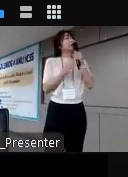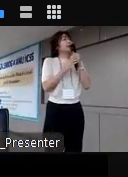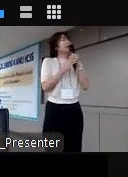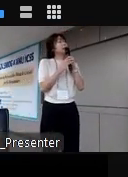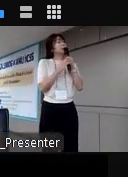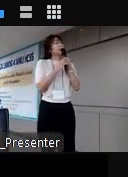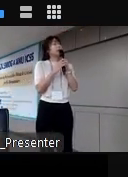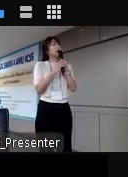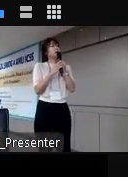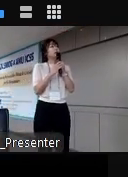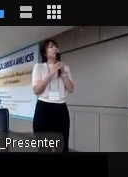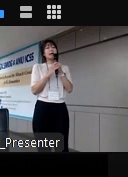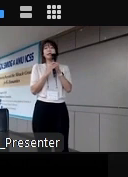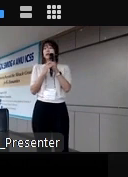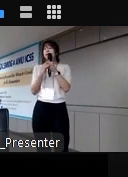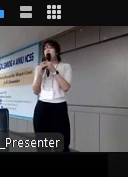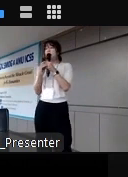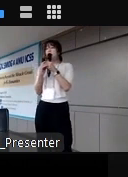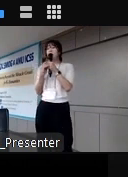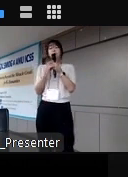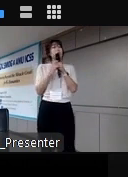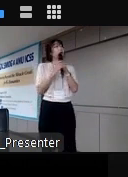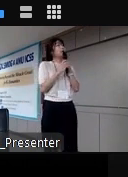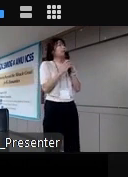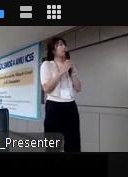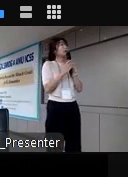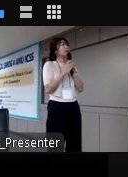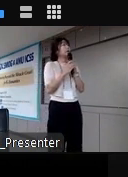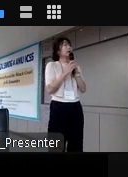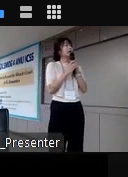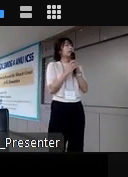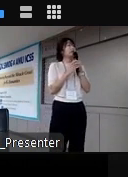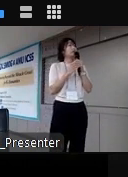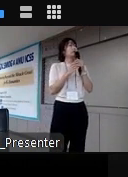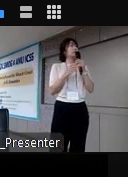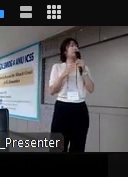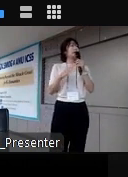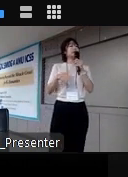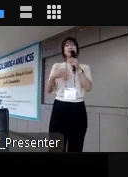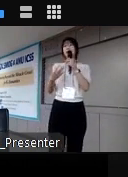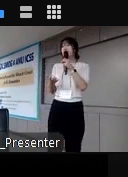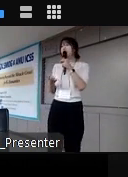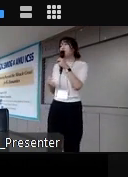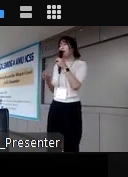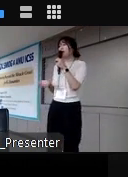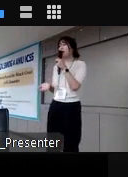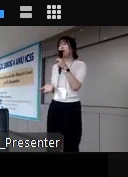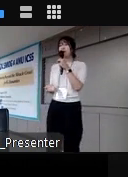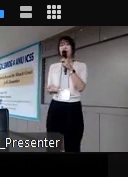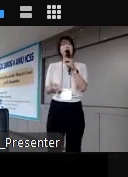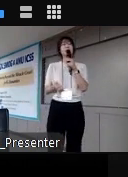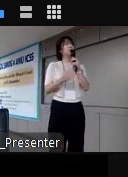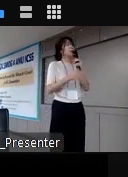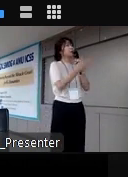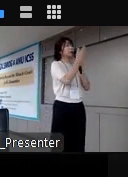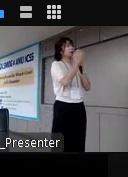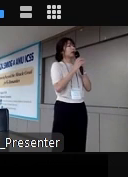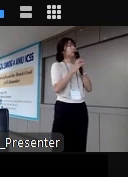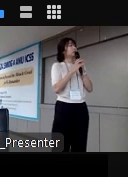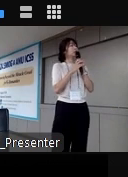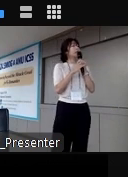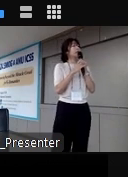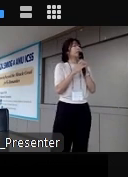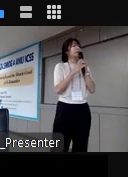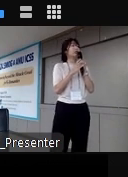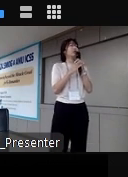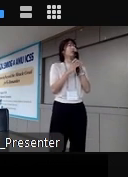Andrew Nevins argues against this agreement view, arguing that these should be seen as clitics rather than agreement. So here he's